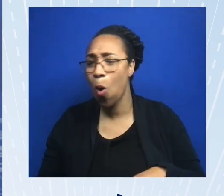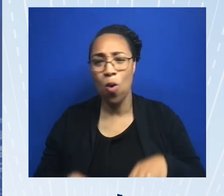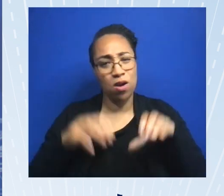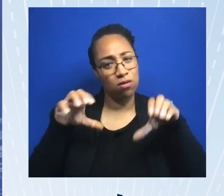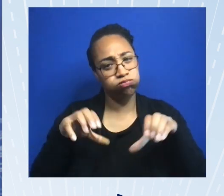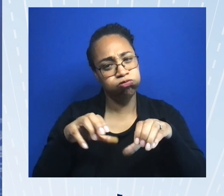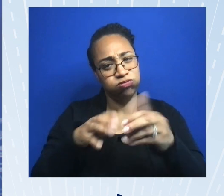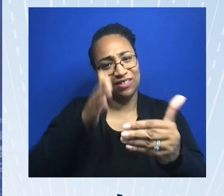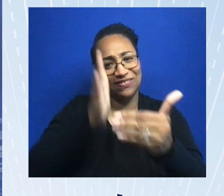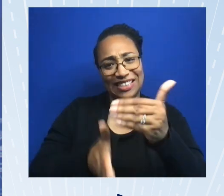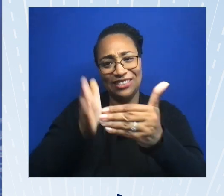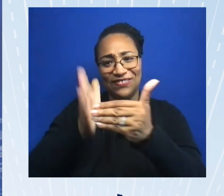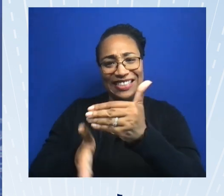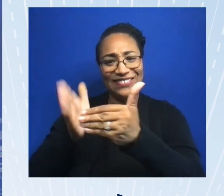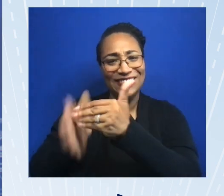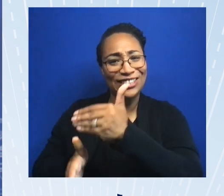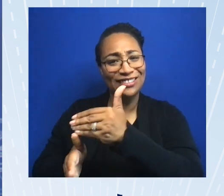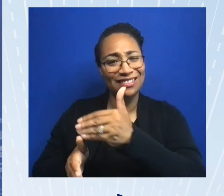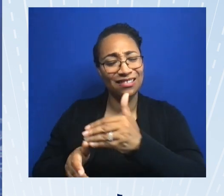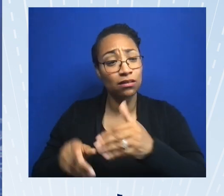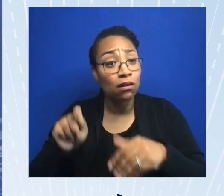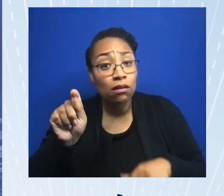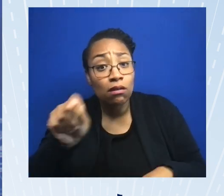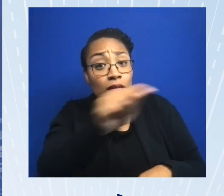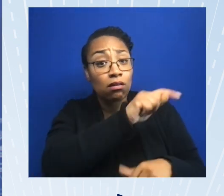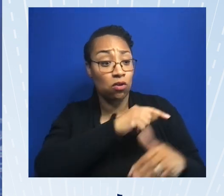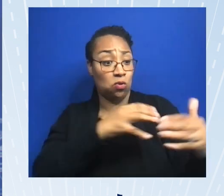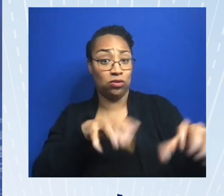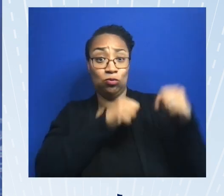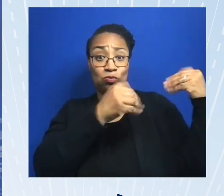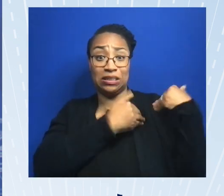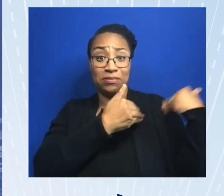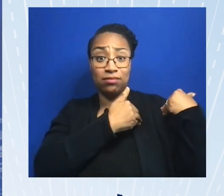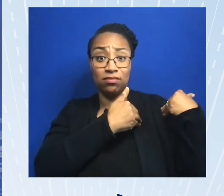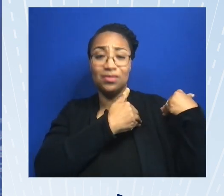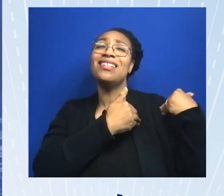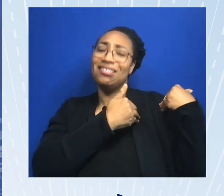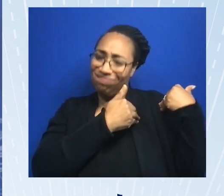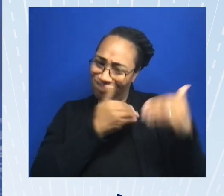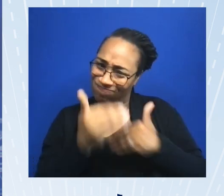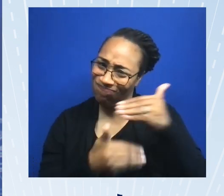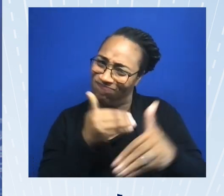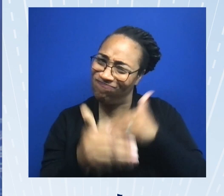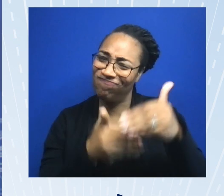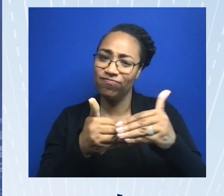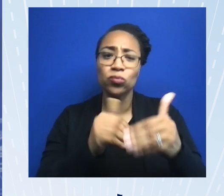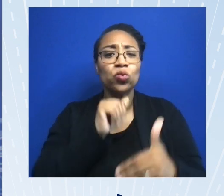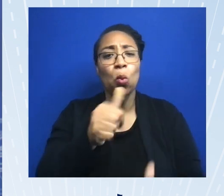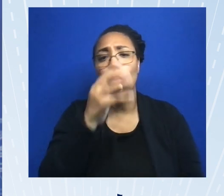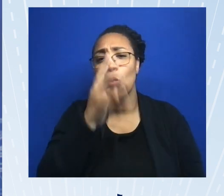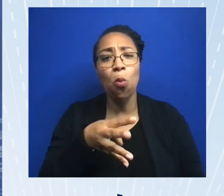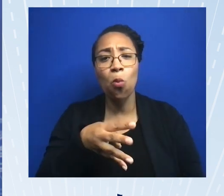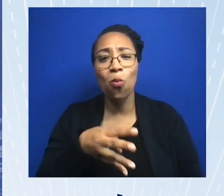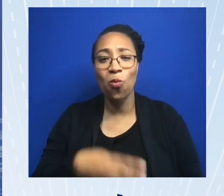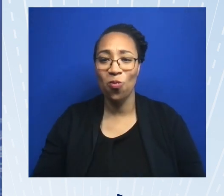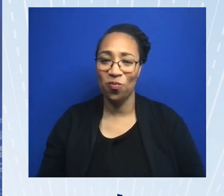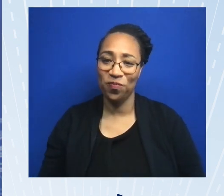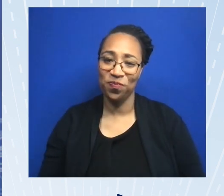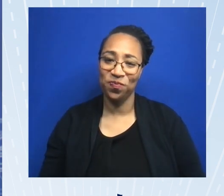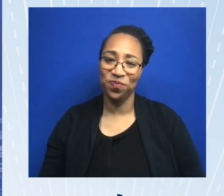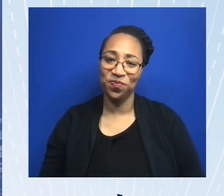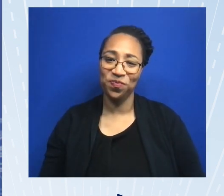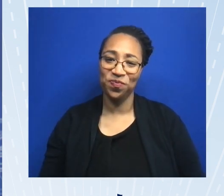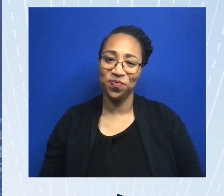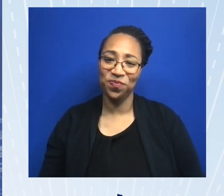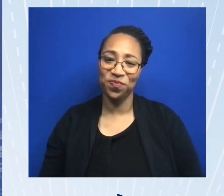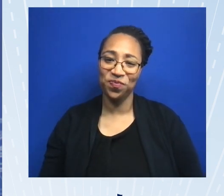did not and will not turn away from addressing something very ugly and deadly serious in our